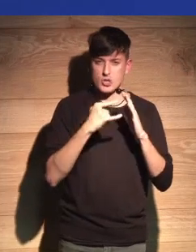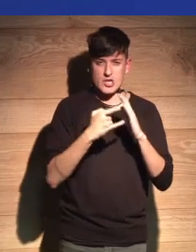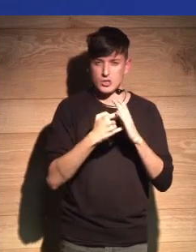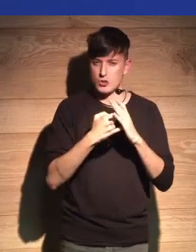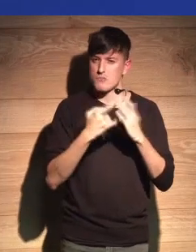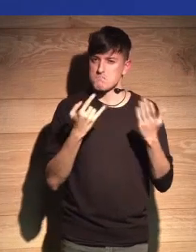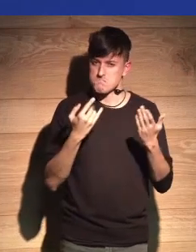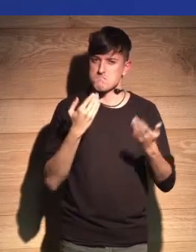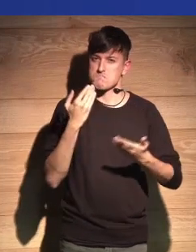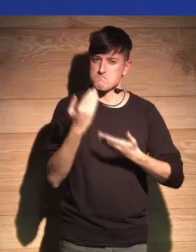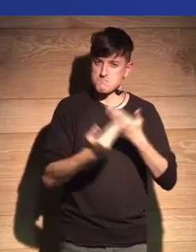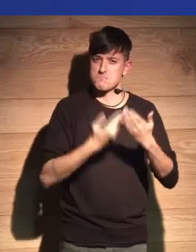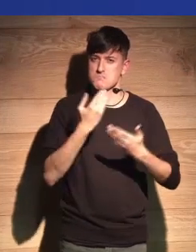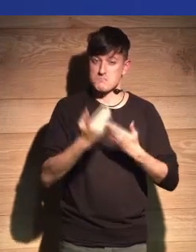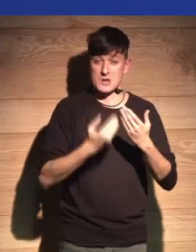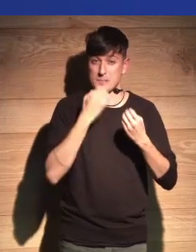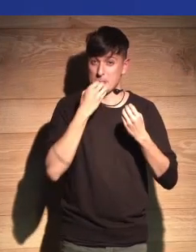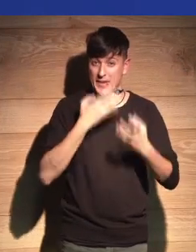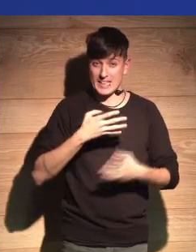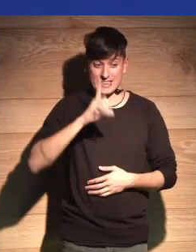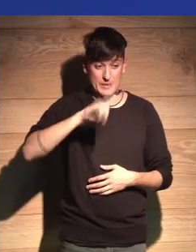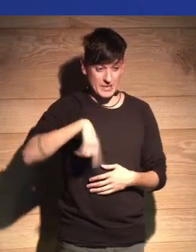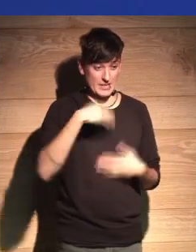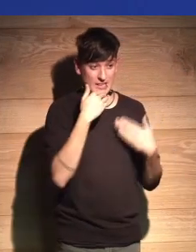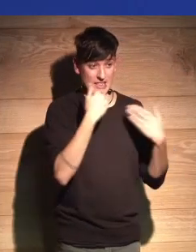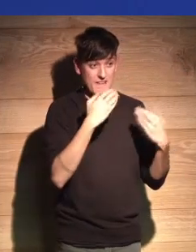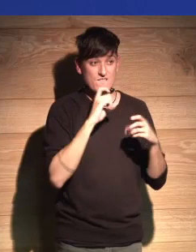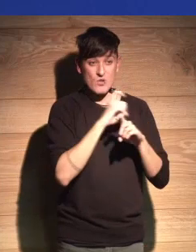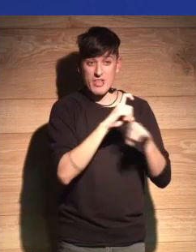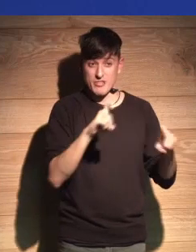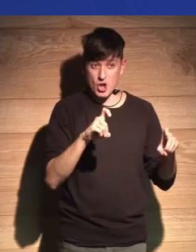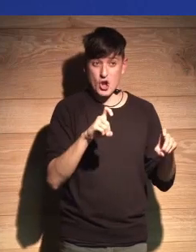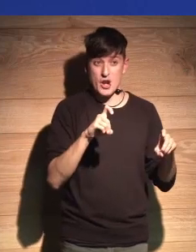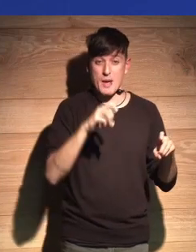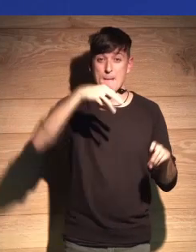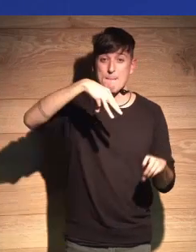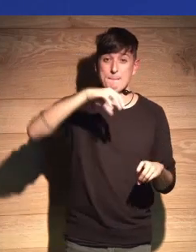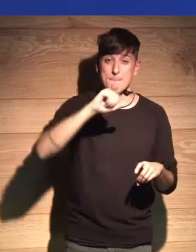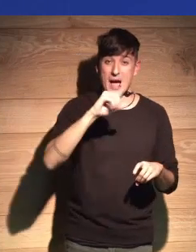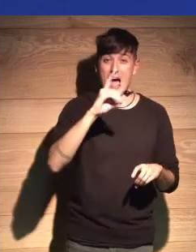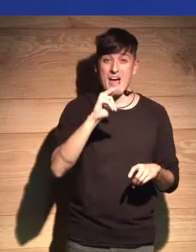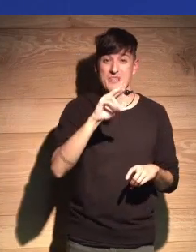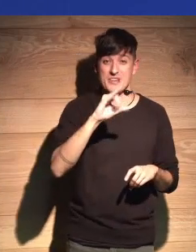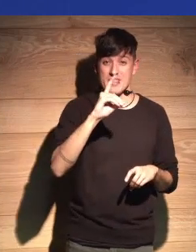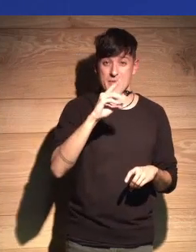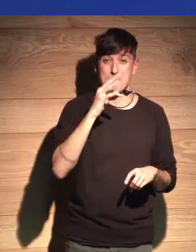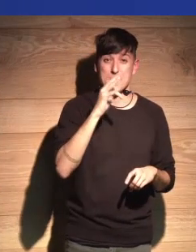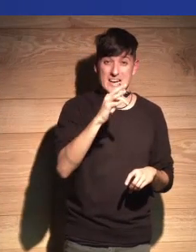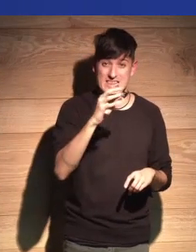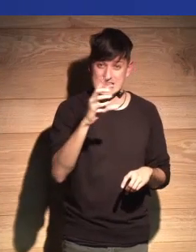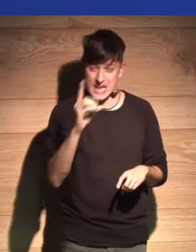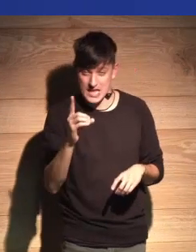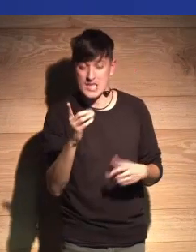possible to go ahead with this project. I should also like to thank the Foundation for Knowledge Madrid